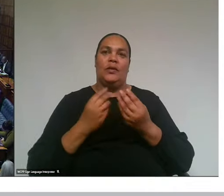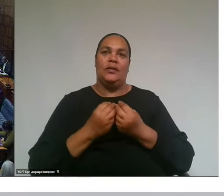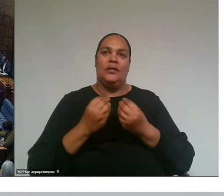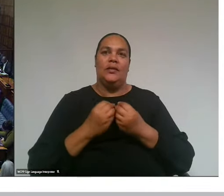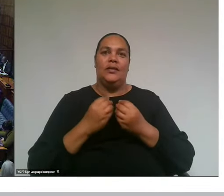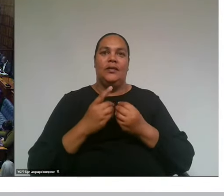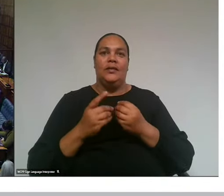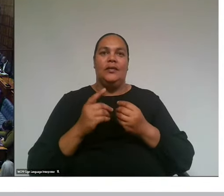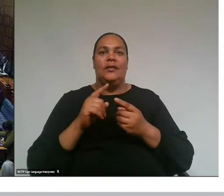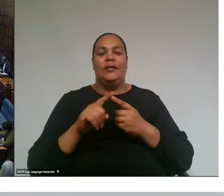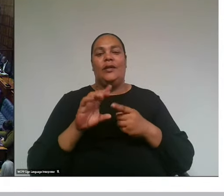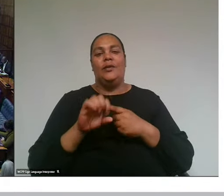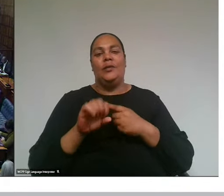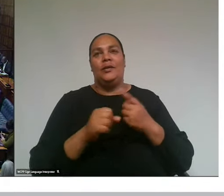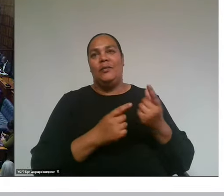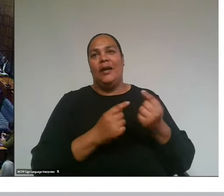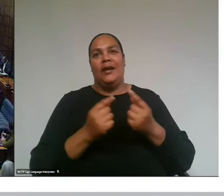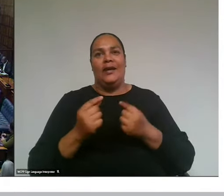that is not